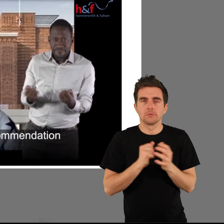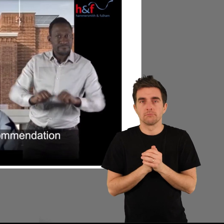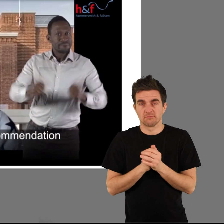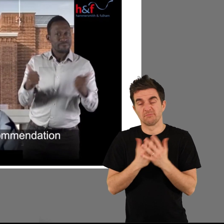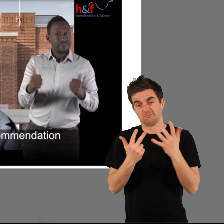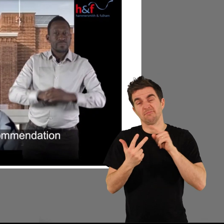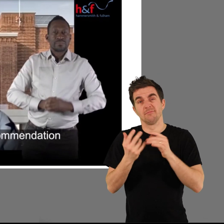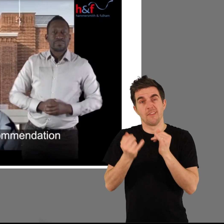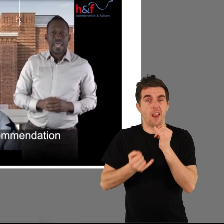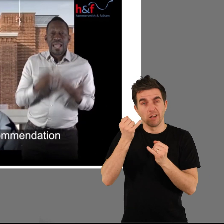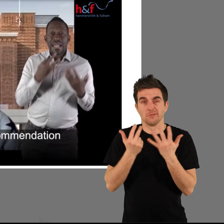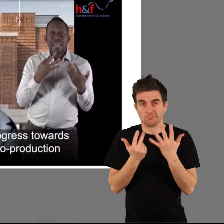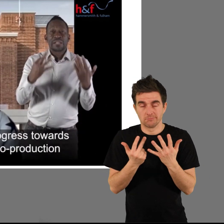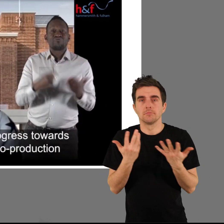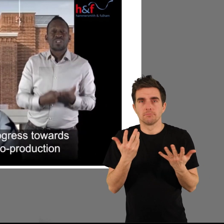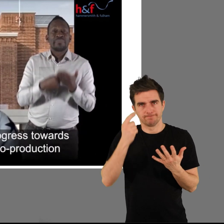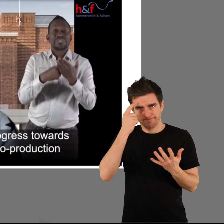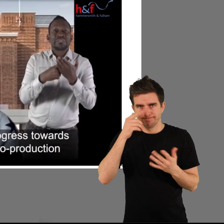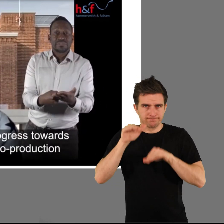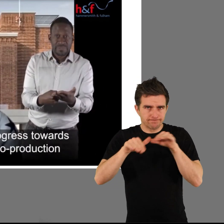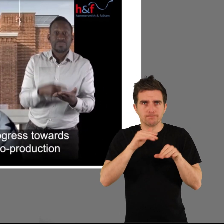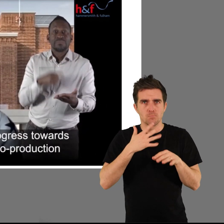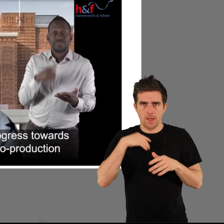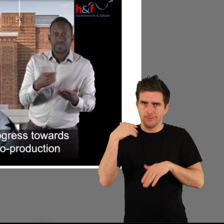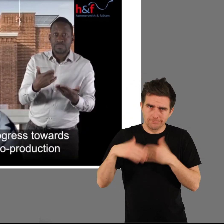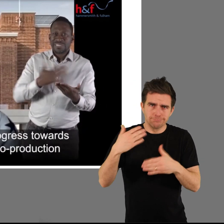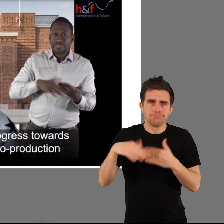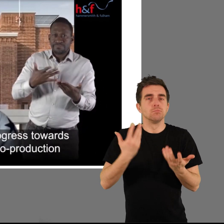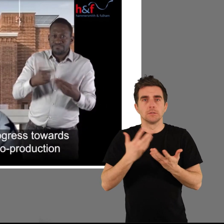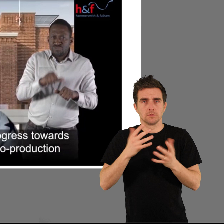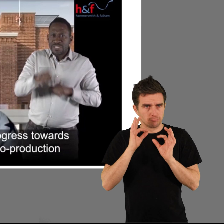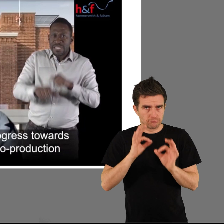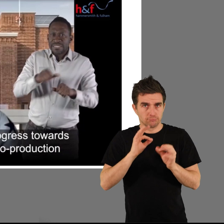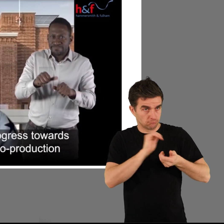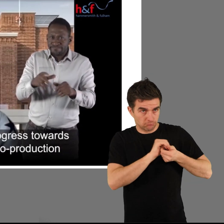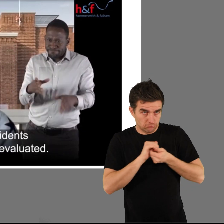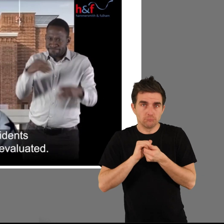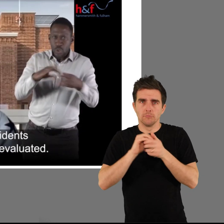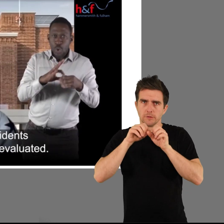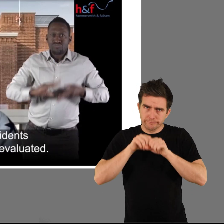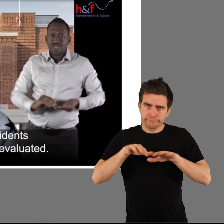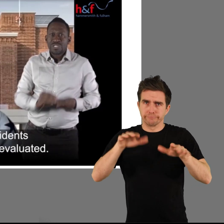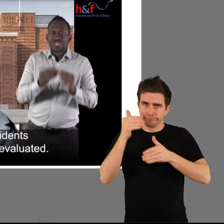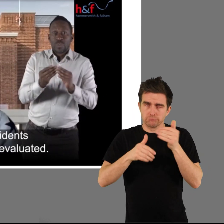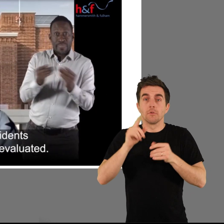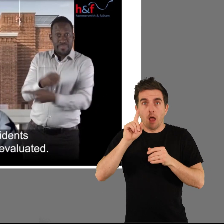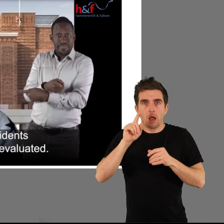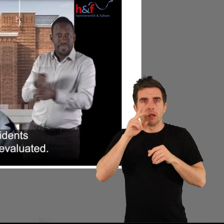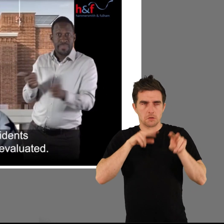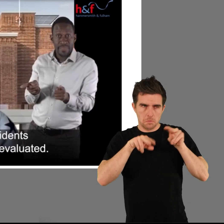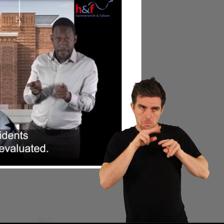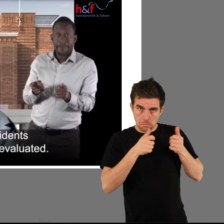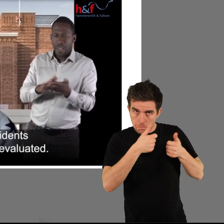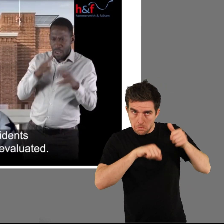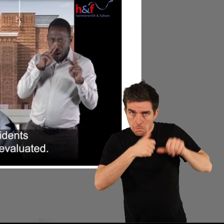The last and eighth recommendation highlights the need for progress towards the implementation of co-production with disabled residents to be